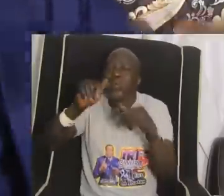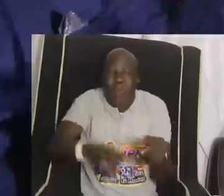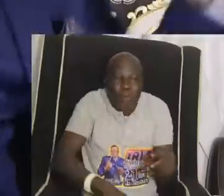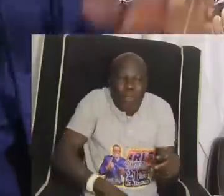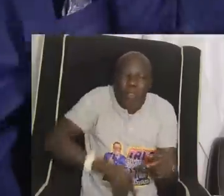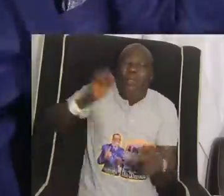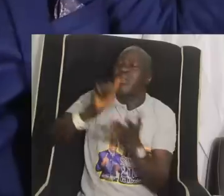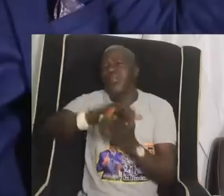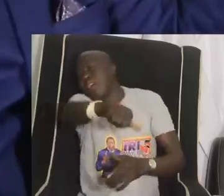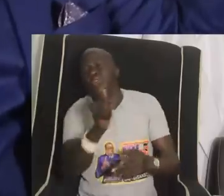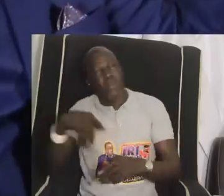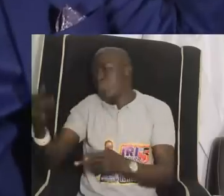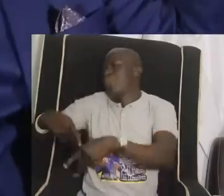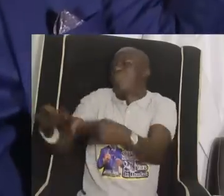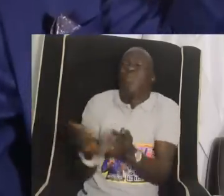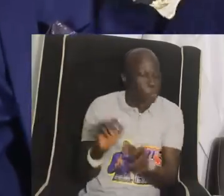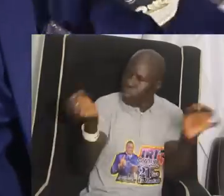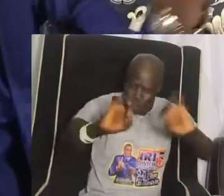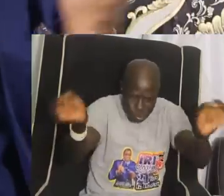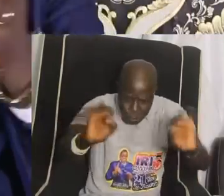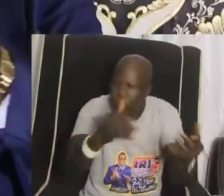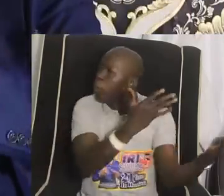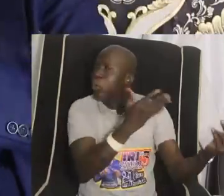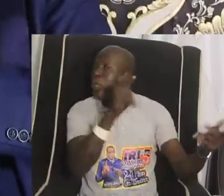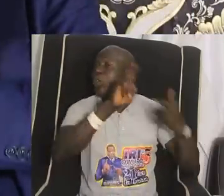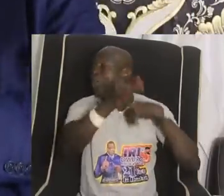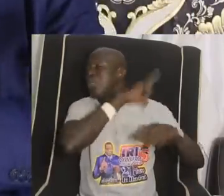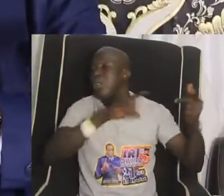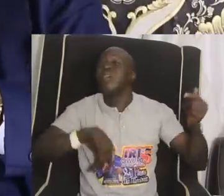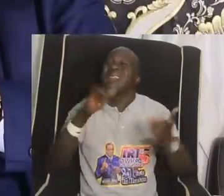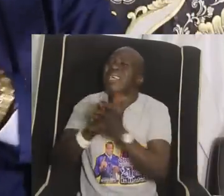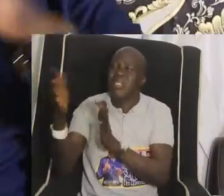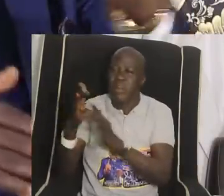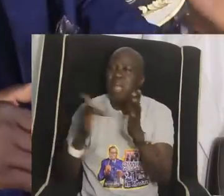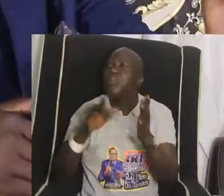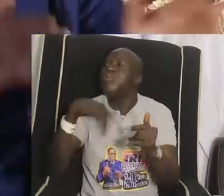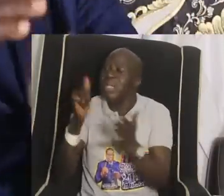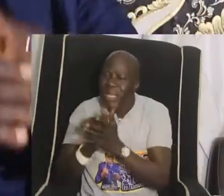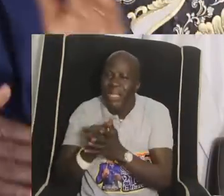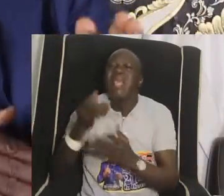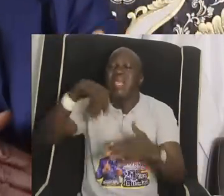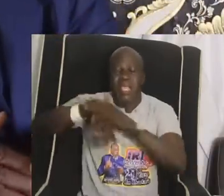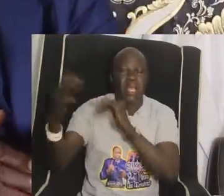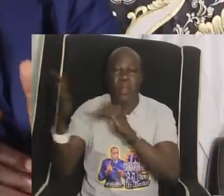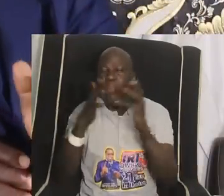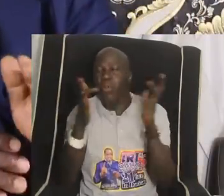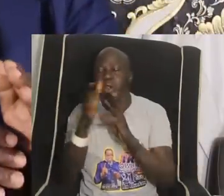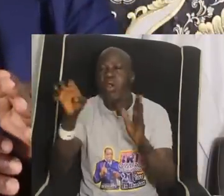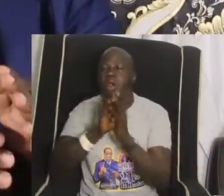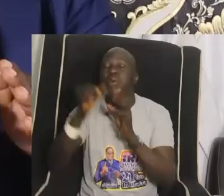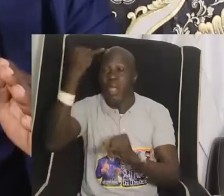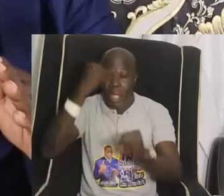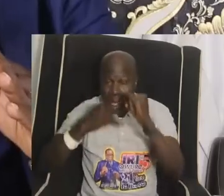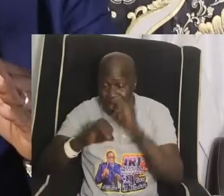You should be looking somewhere else for the fulfillment. Rather wait unto the Lord. Thus says the Bible. Where Isaiah chapter 40. The book of